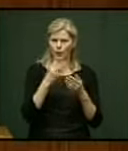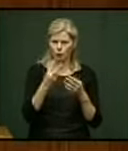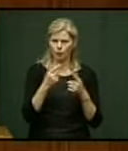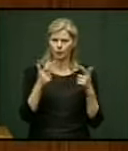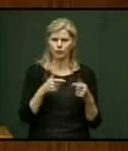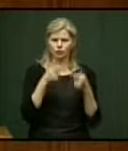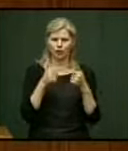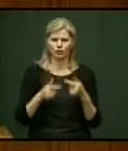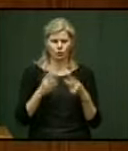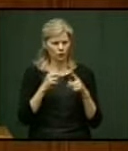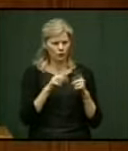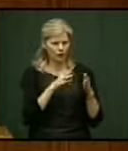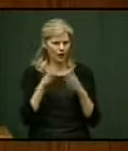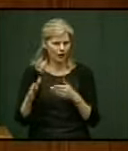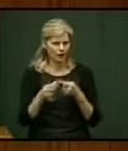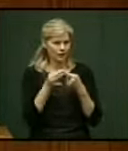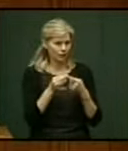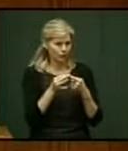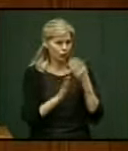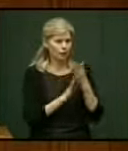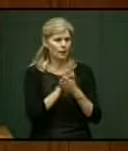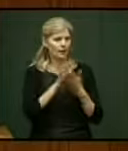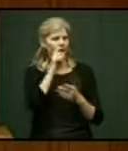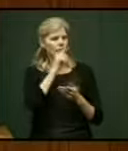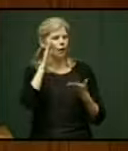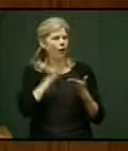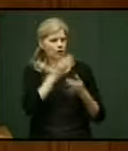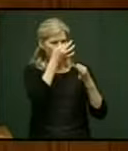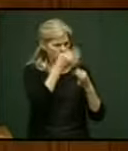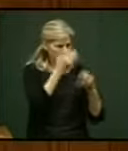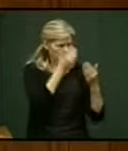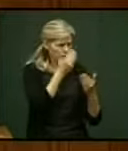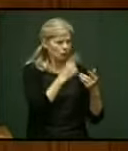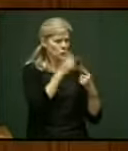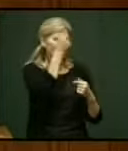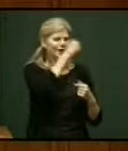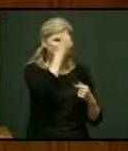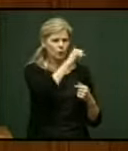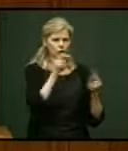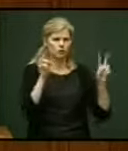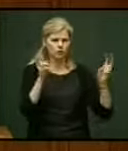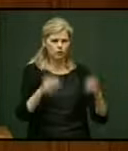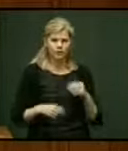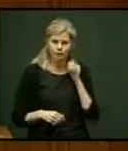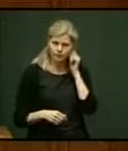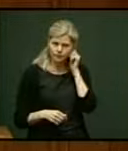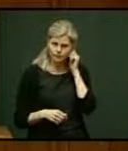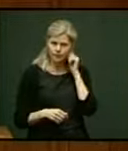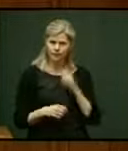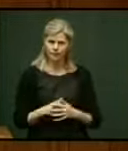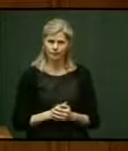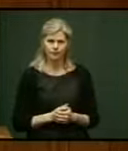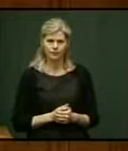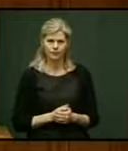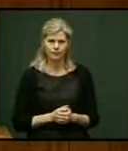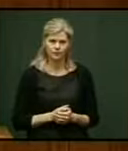Firstly, it will prevent us from being seduced by expertise that may create more problems than it solves. As the members of this House will